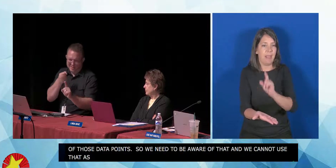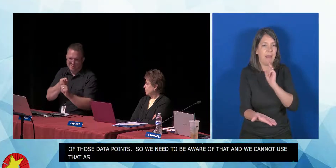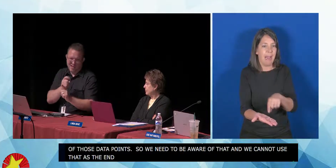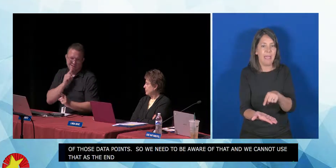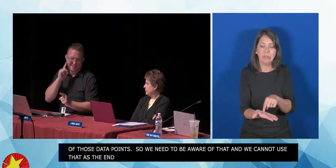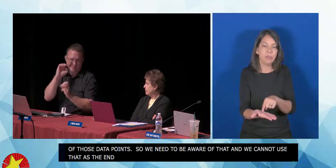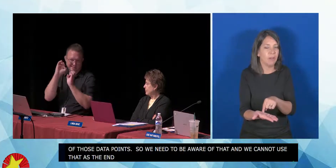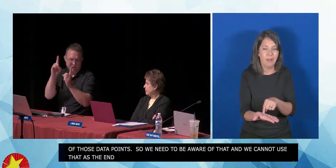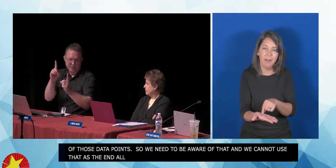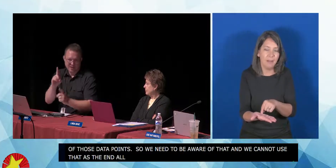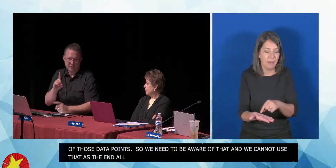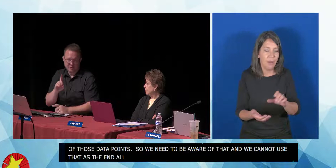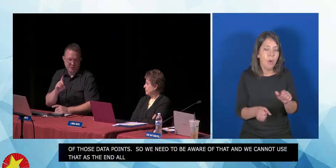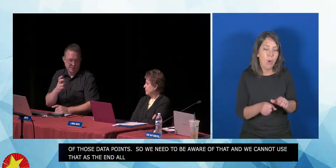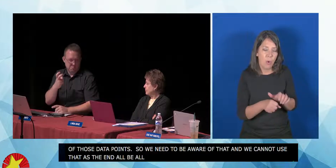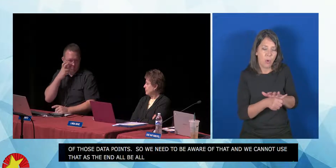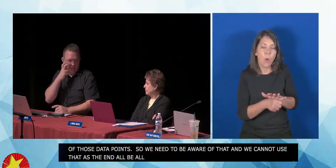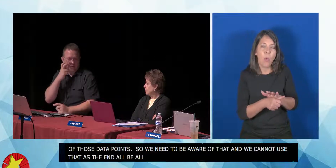COVID, unfortunately,